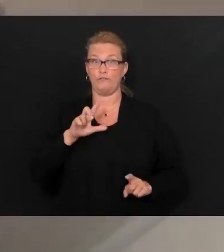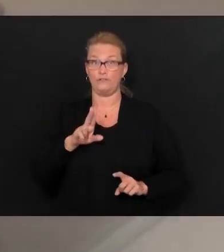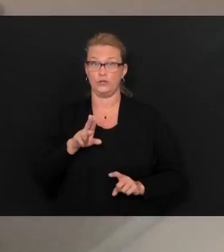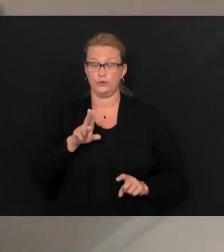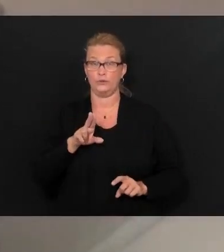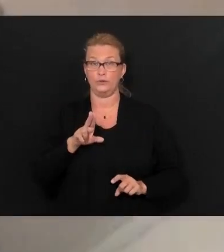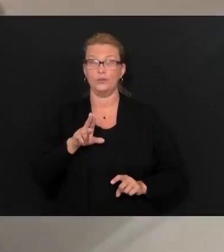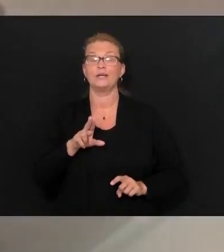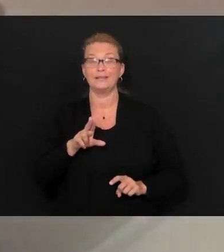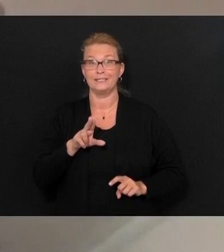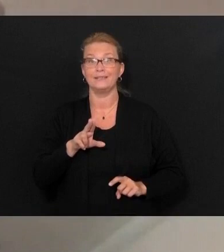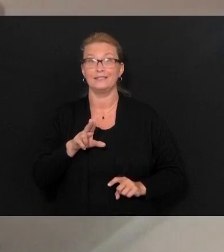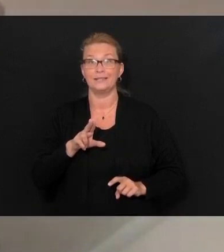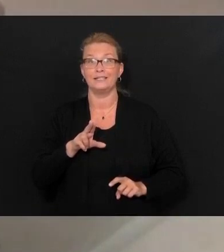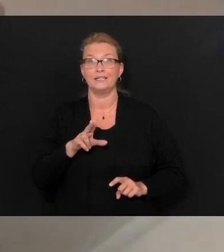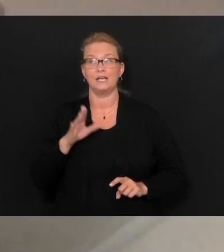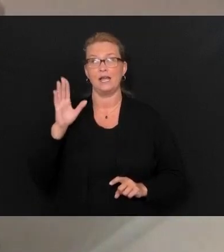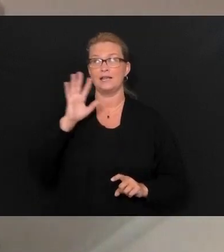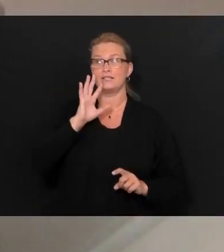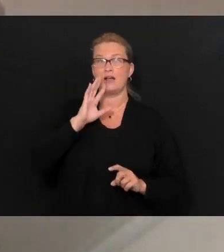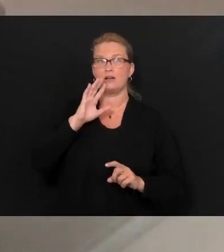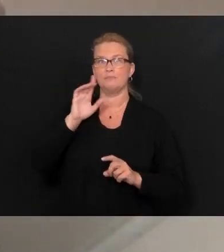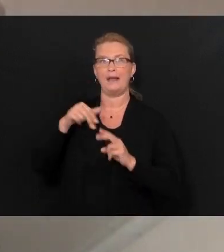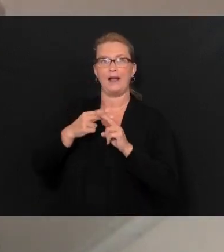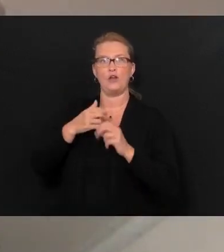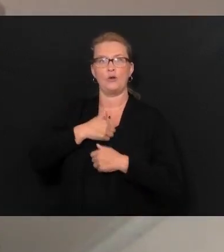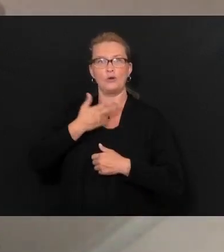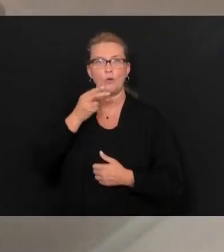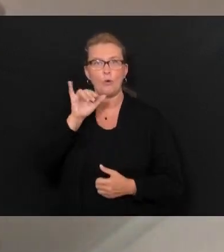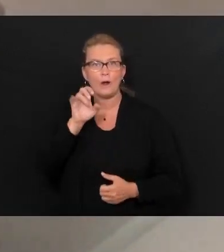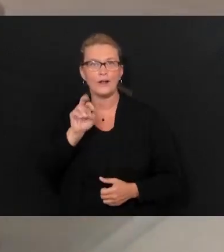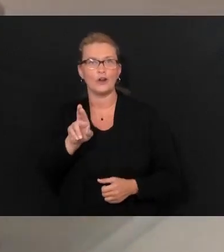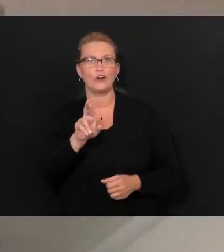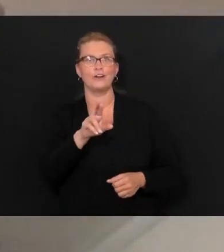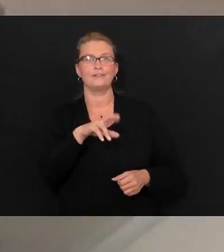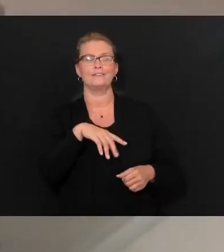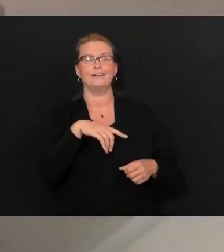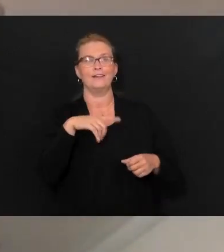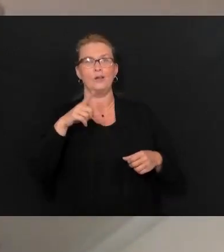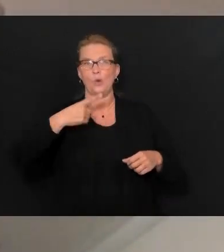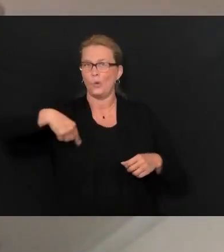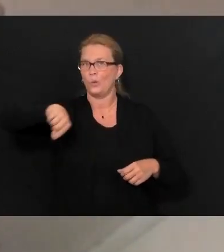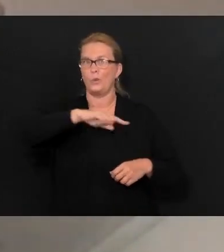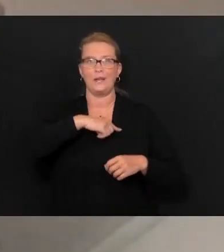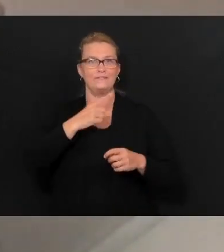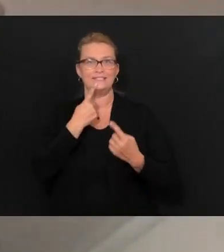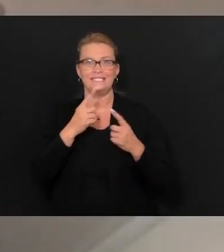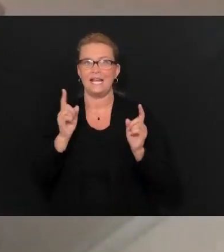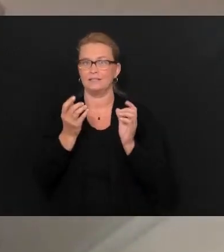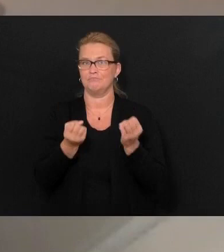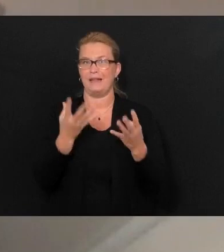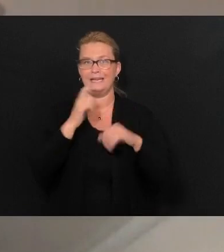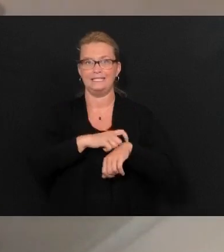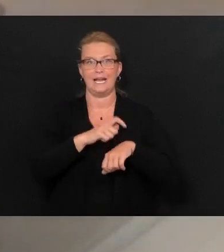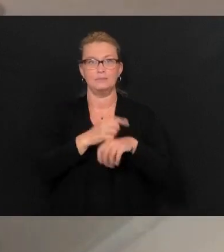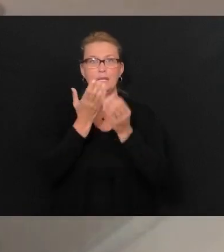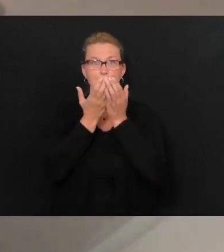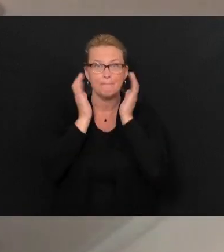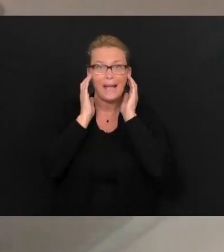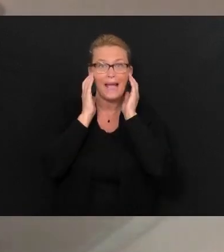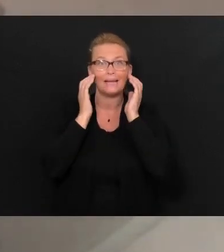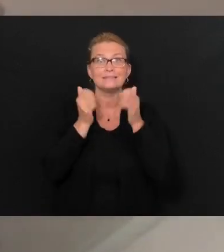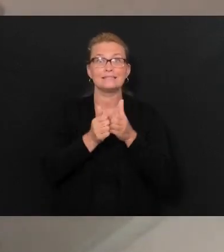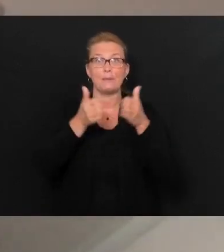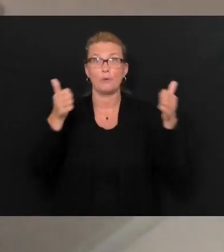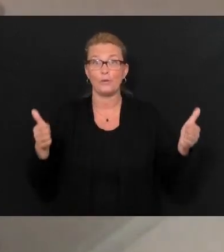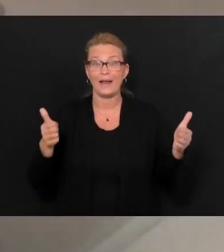the strategies that General Hoyer talked about and the governor's talked about, and we've talked about a zillion times: wear your mask, stay 6 feet